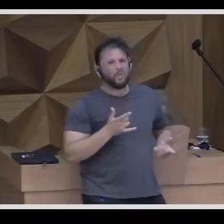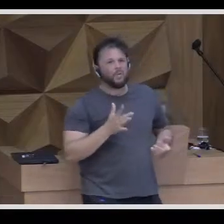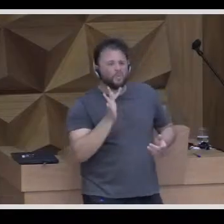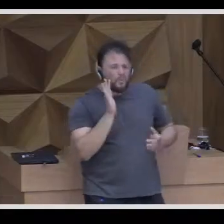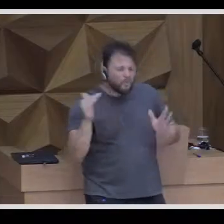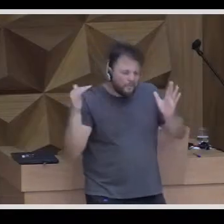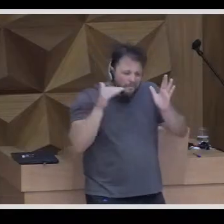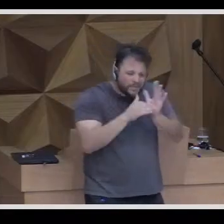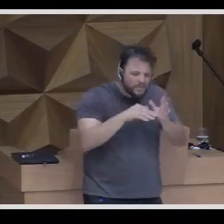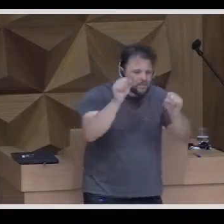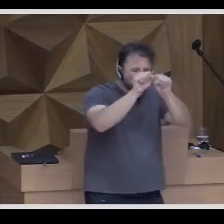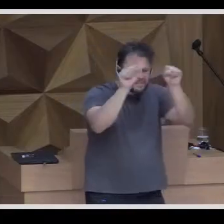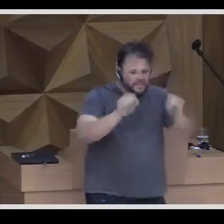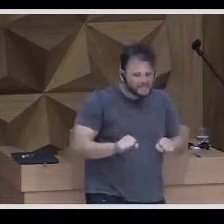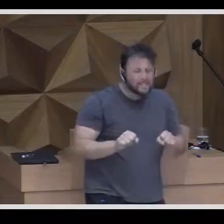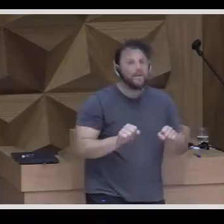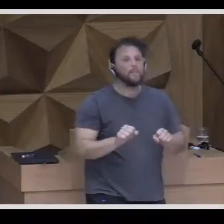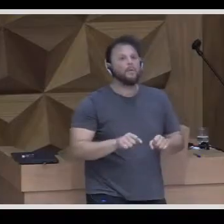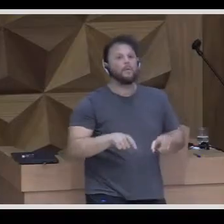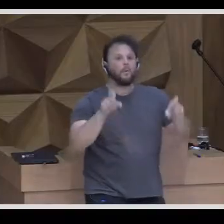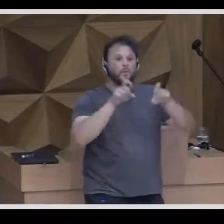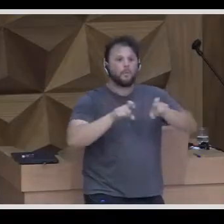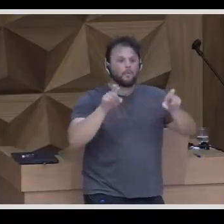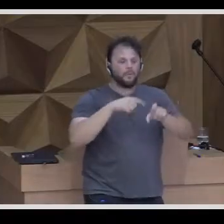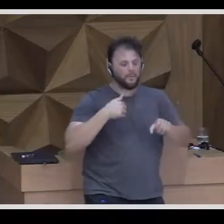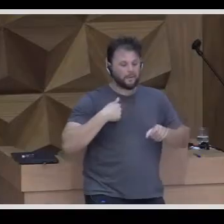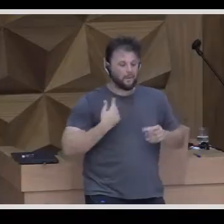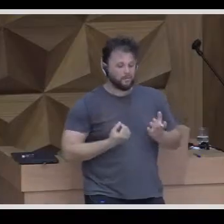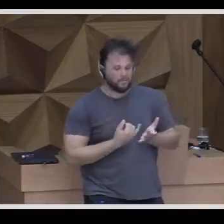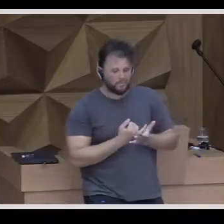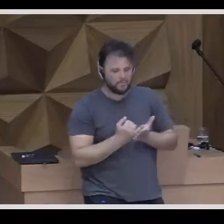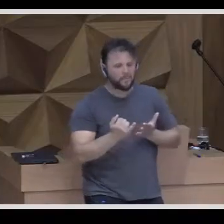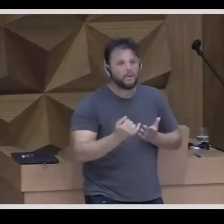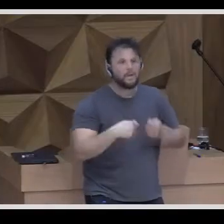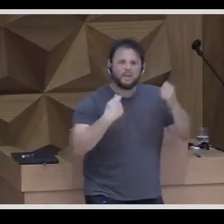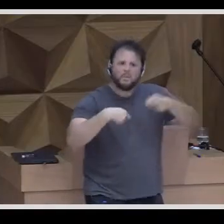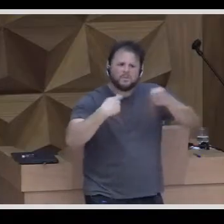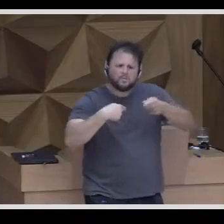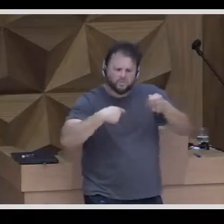what the loop is and whether I want to be involved in that loop in the first place.